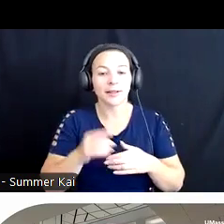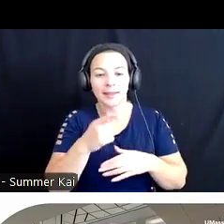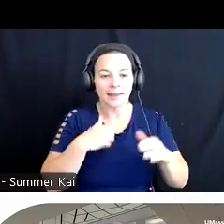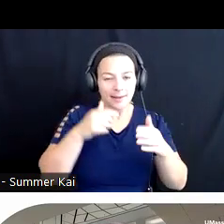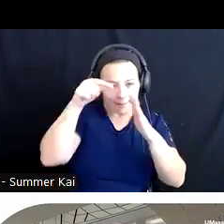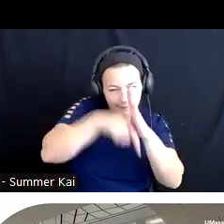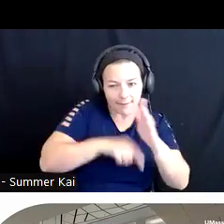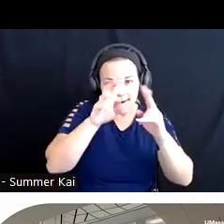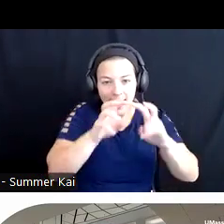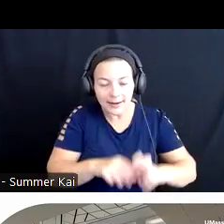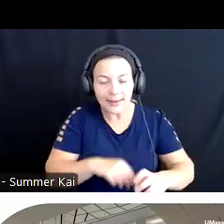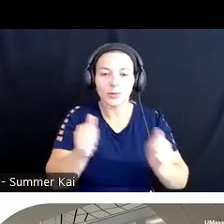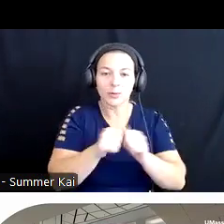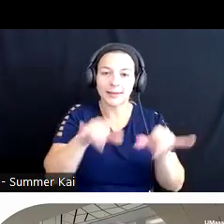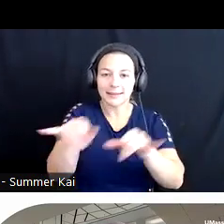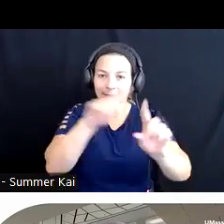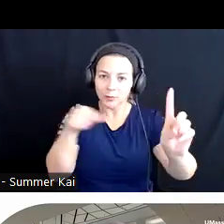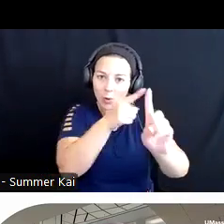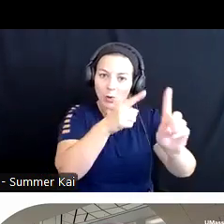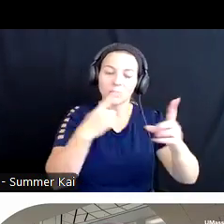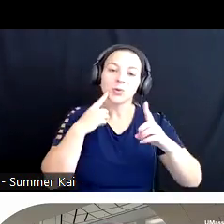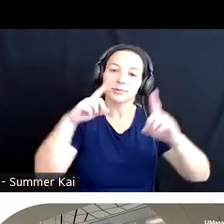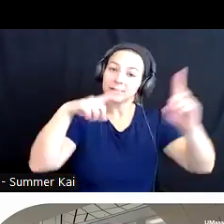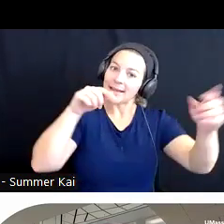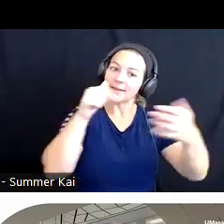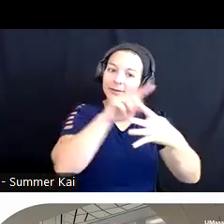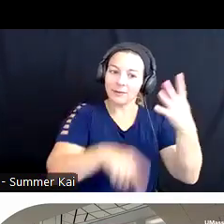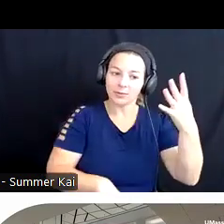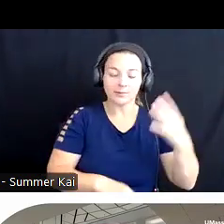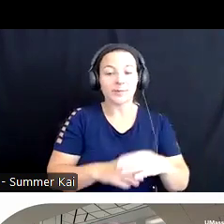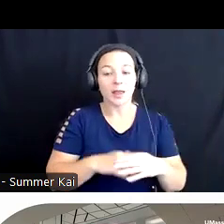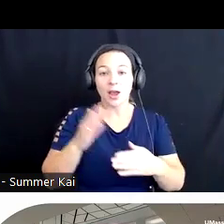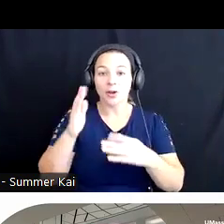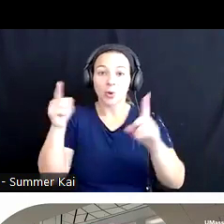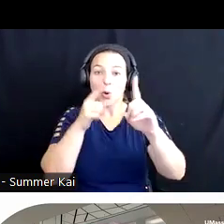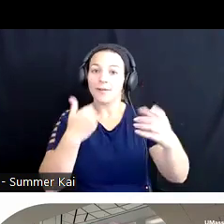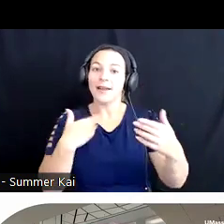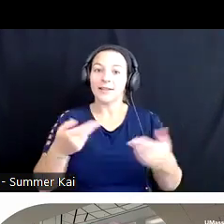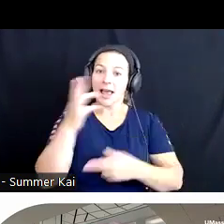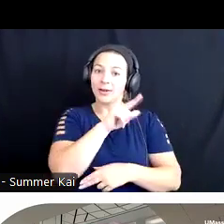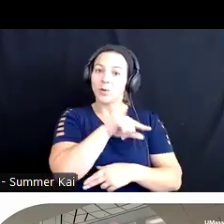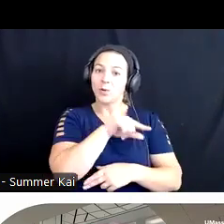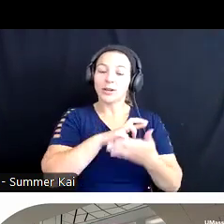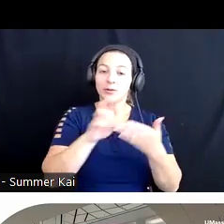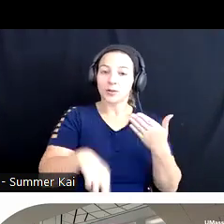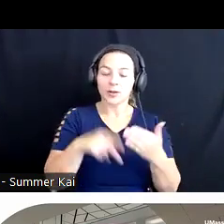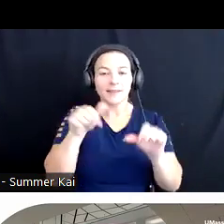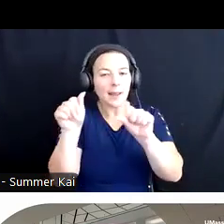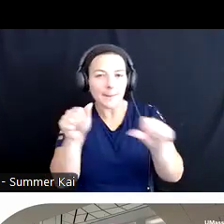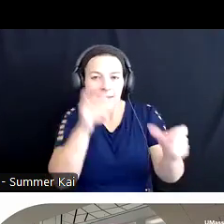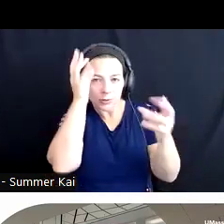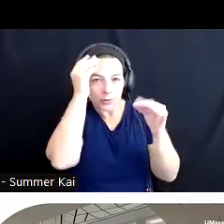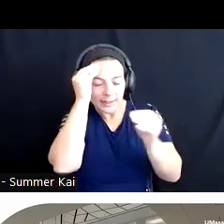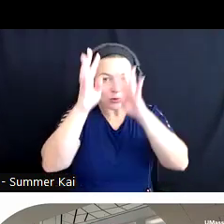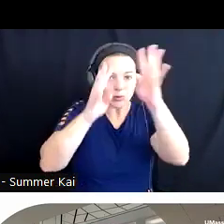objectives, a track record of delivering high-quality results, and the ability to think creatively together to assure